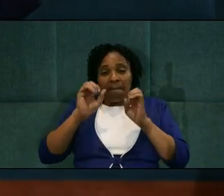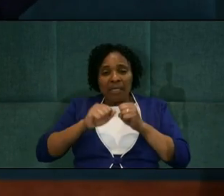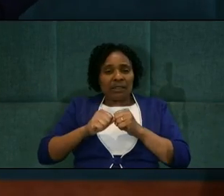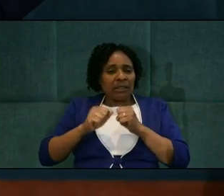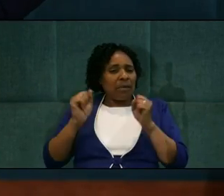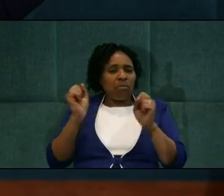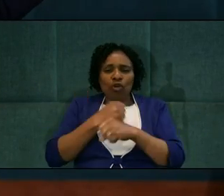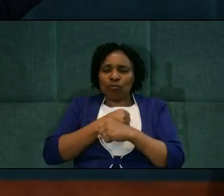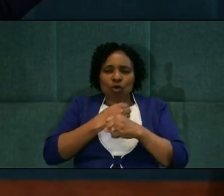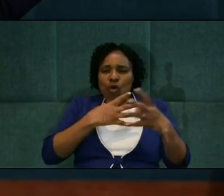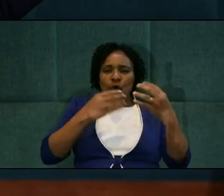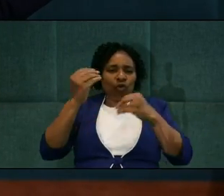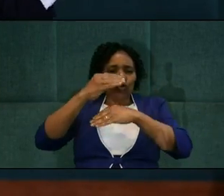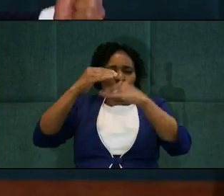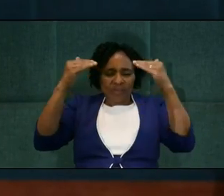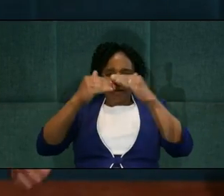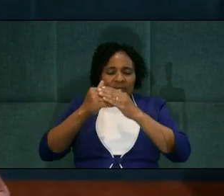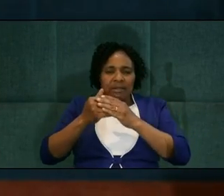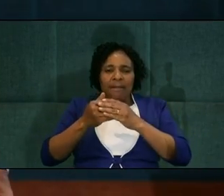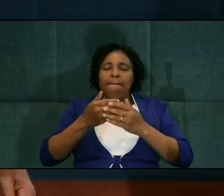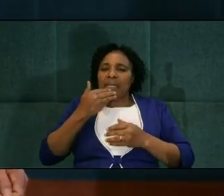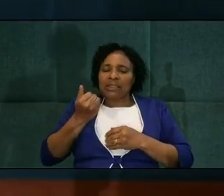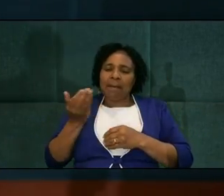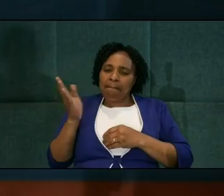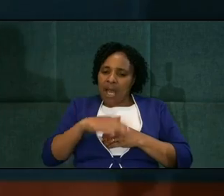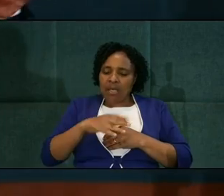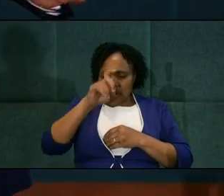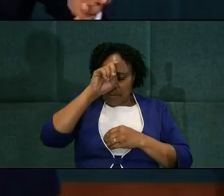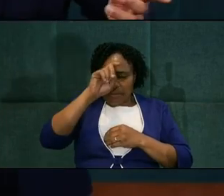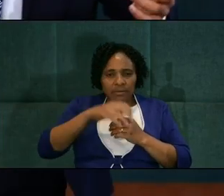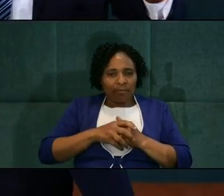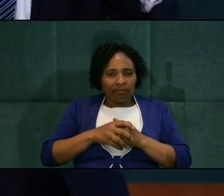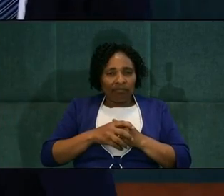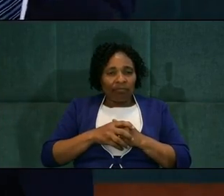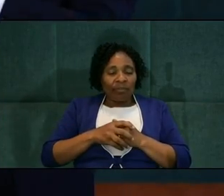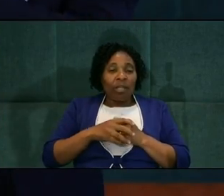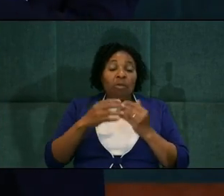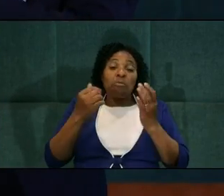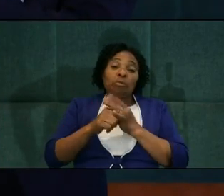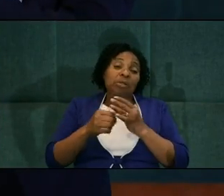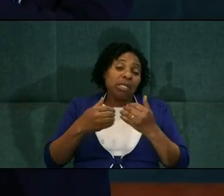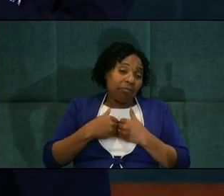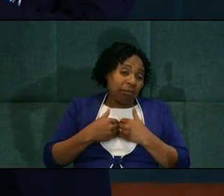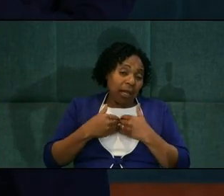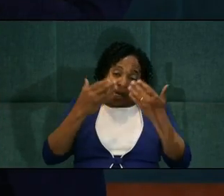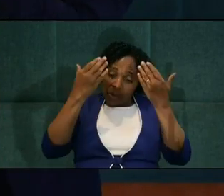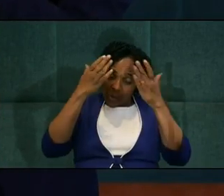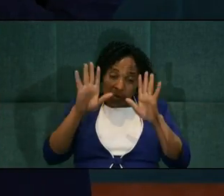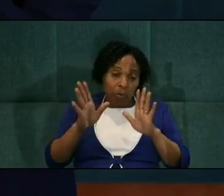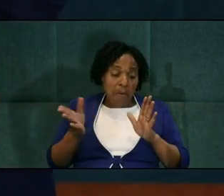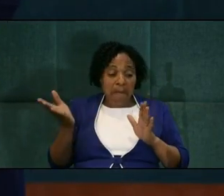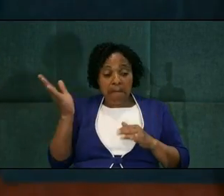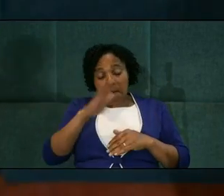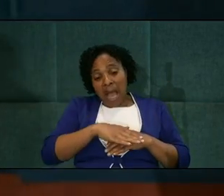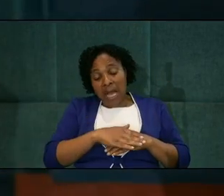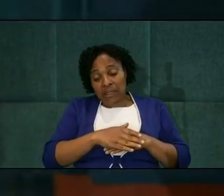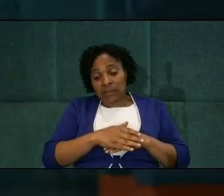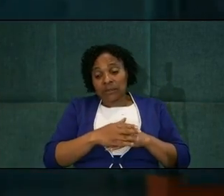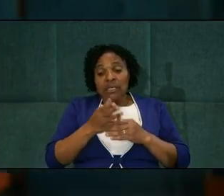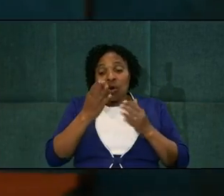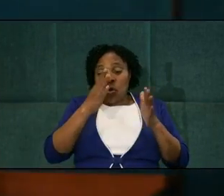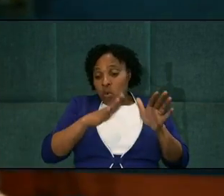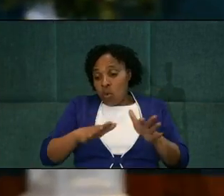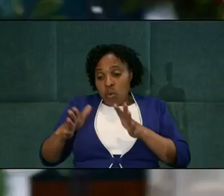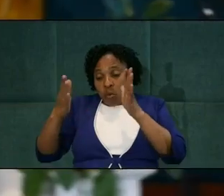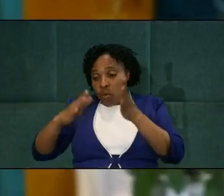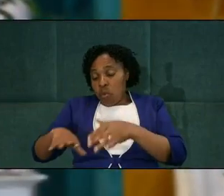Take us back to Egypt. The problem they have, I don't know how they plan to get back through that Red Sea because God ain't